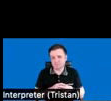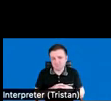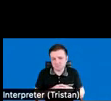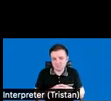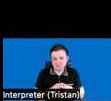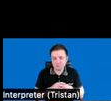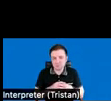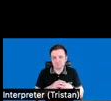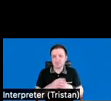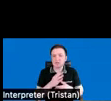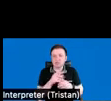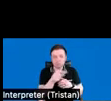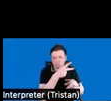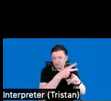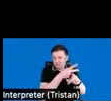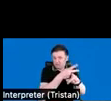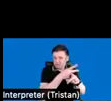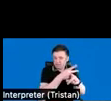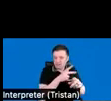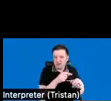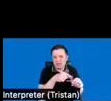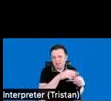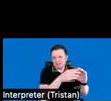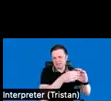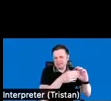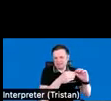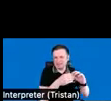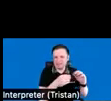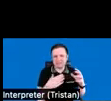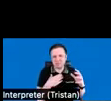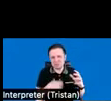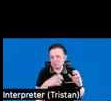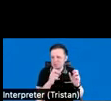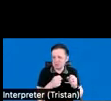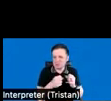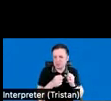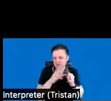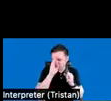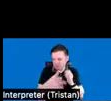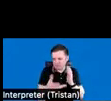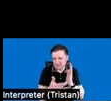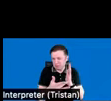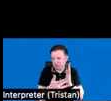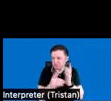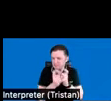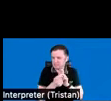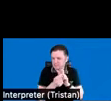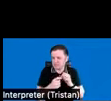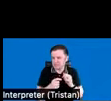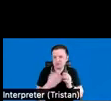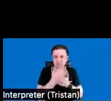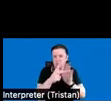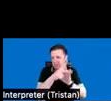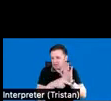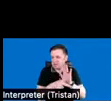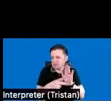Caregivers express many hopes, things that they wish could change, some related directly to technology and some to changing policies.